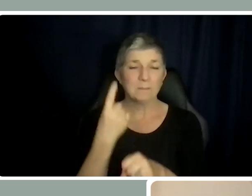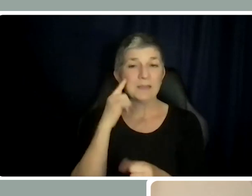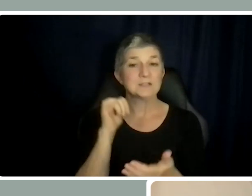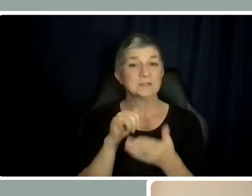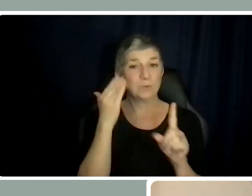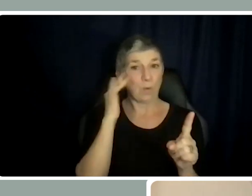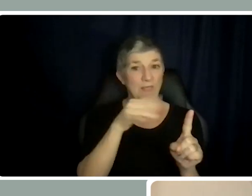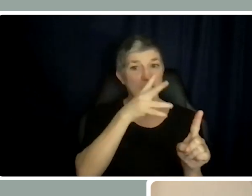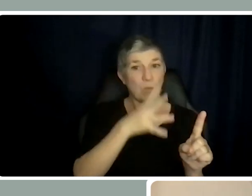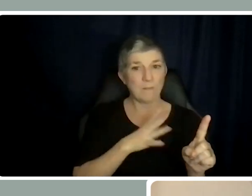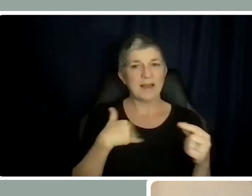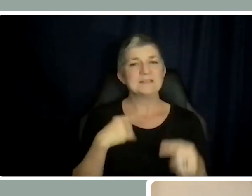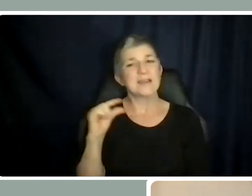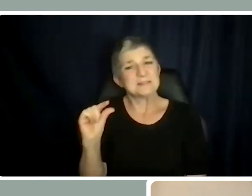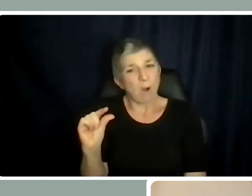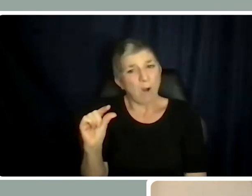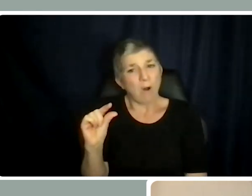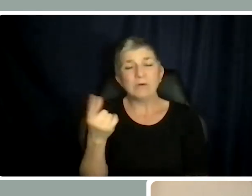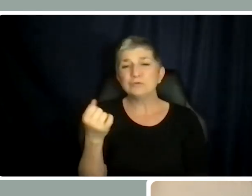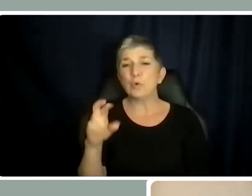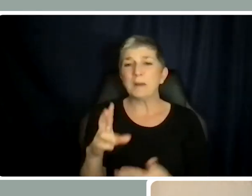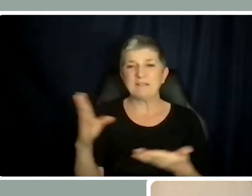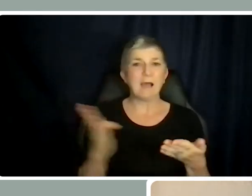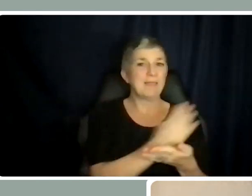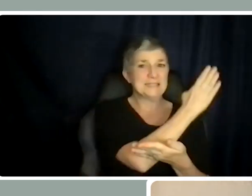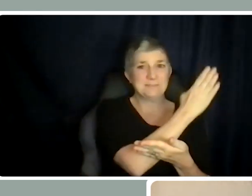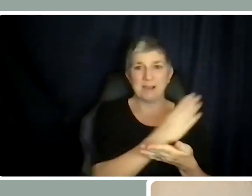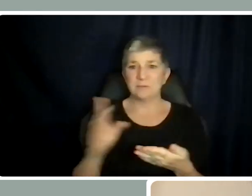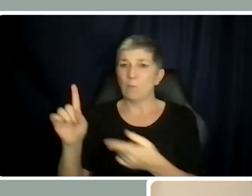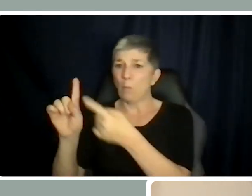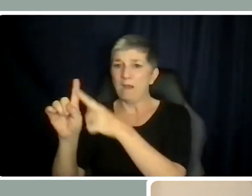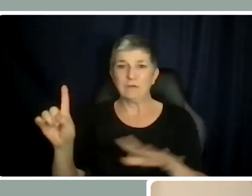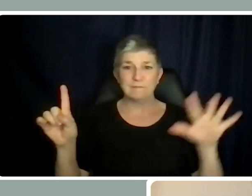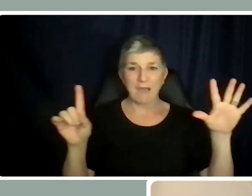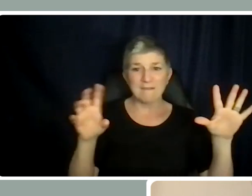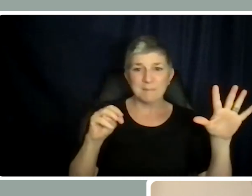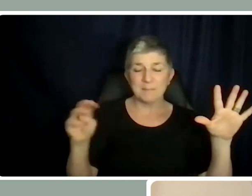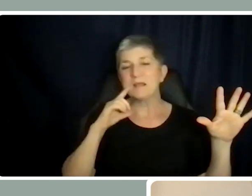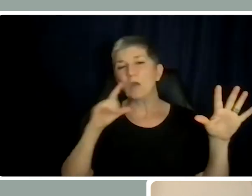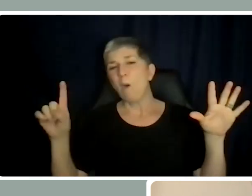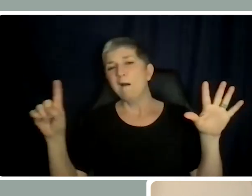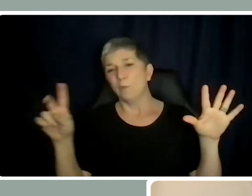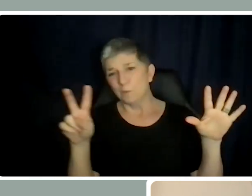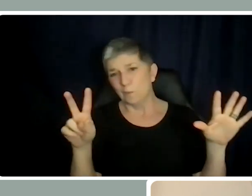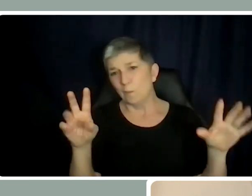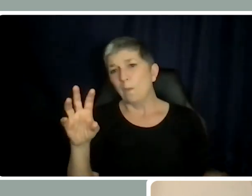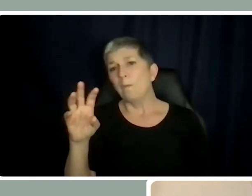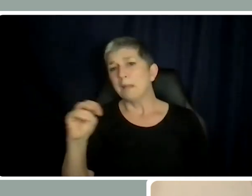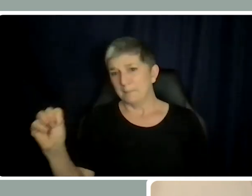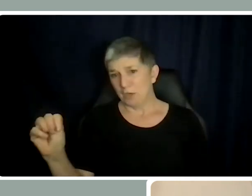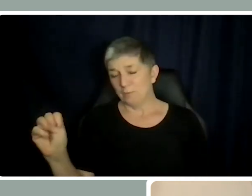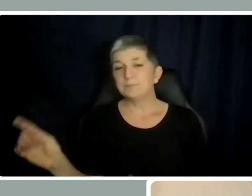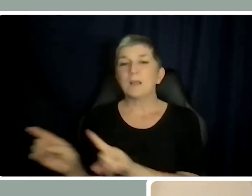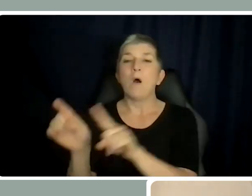woman has a very small tumor, even on that, spectrum of 1 to 5 millimeters, say a 1 or a 2 millimeter tumor, and is also